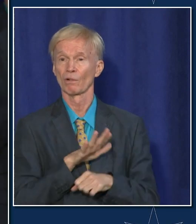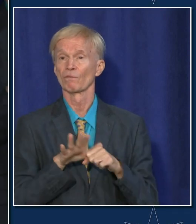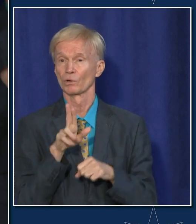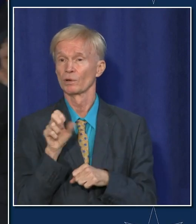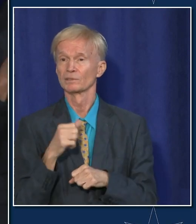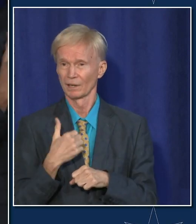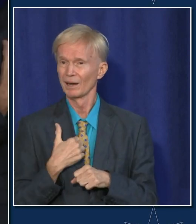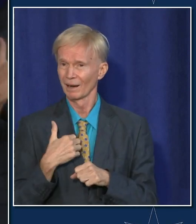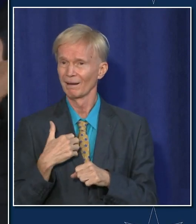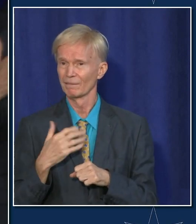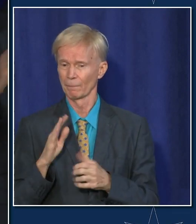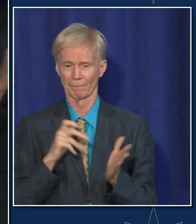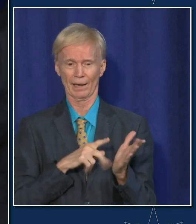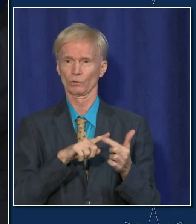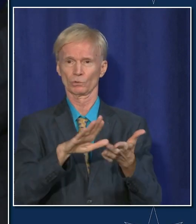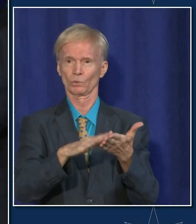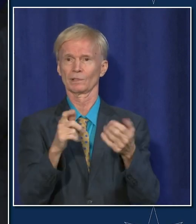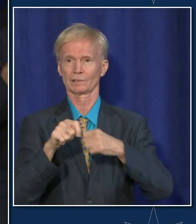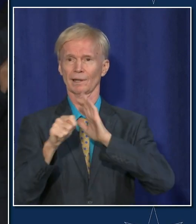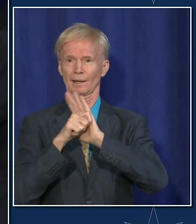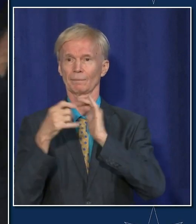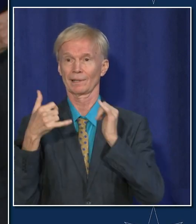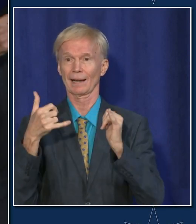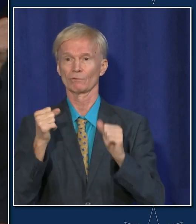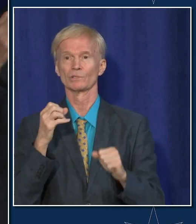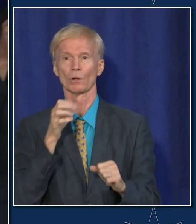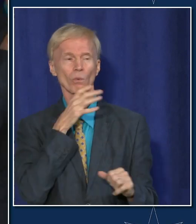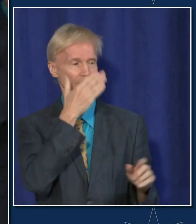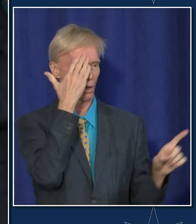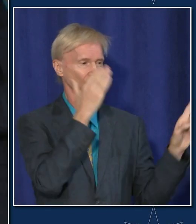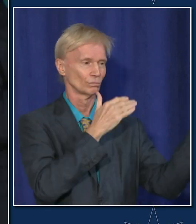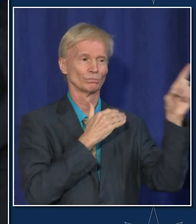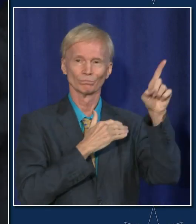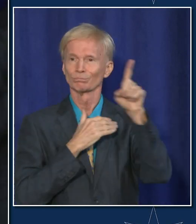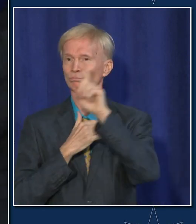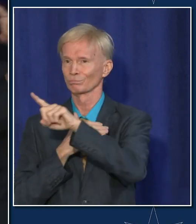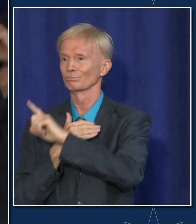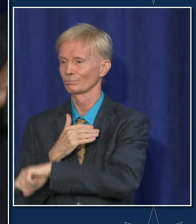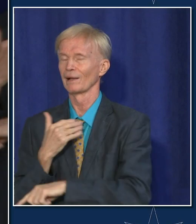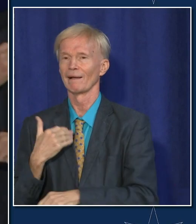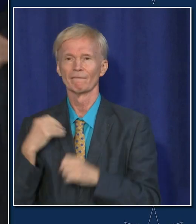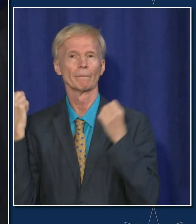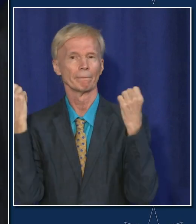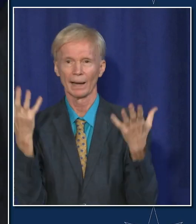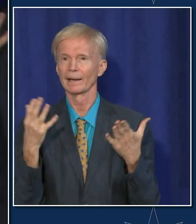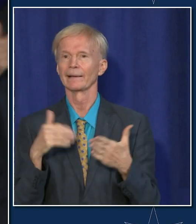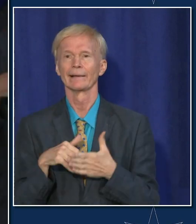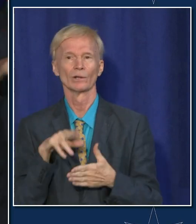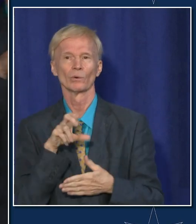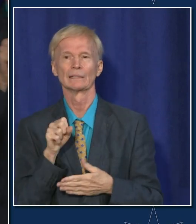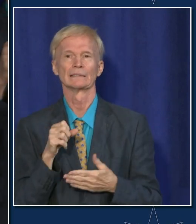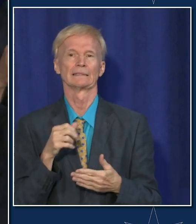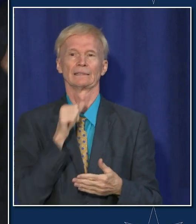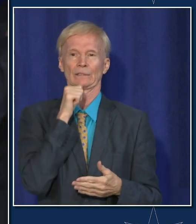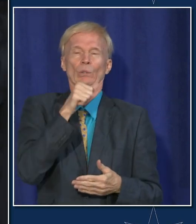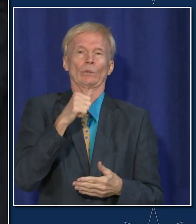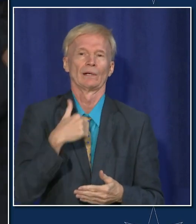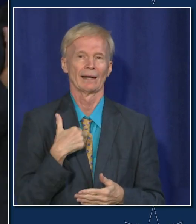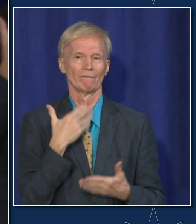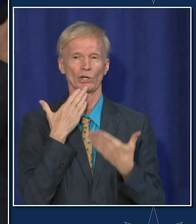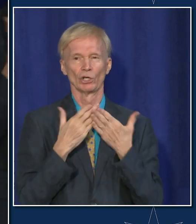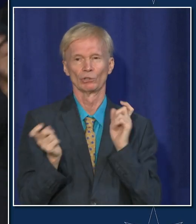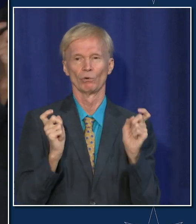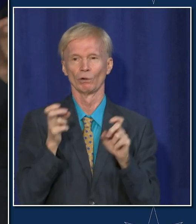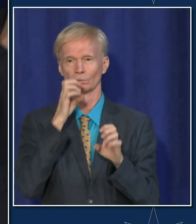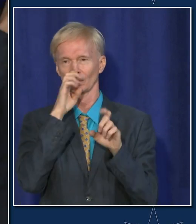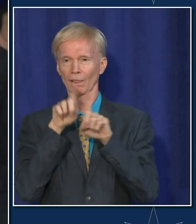So we'll have some opportunity to see what that looks like, recognizing that there are a lot of places in the country that are not in very good control compared to here, but it still